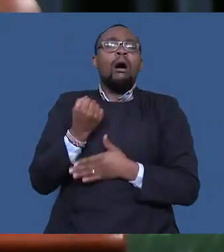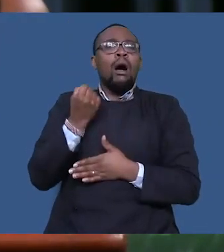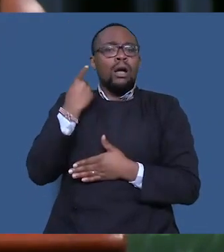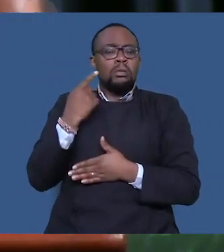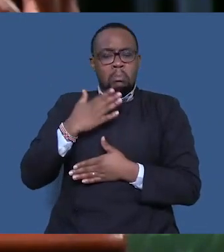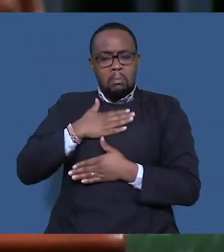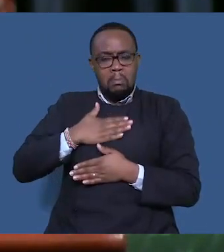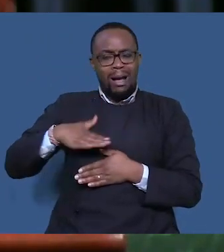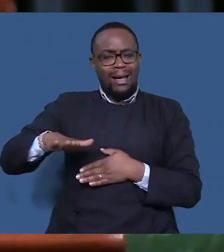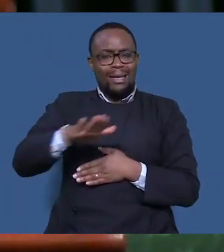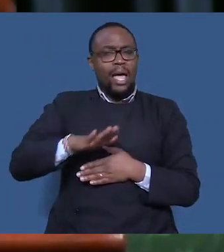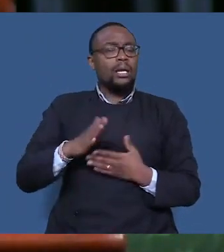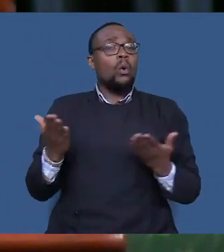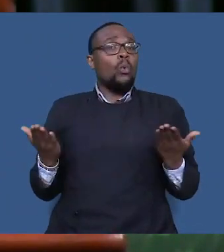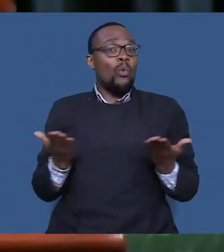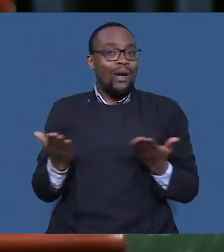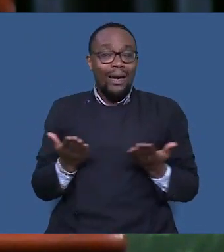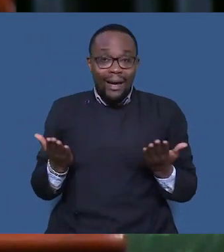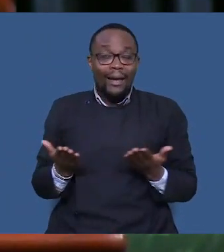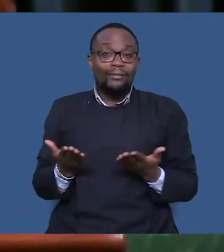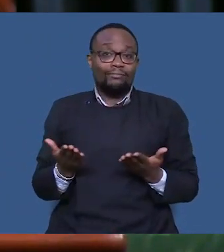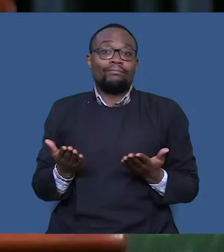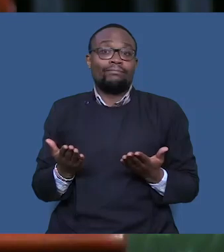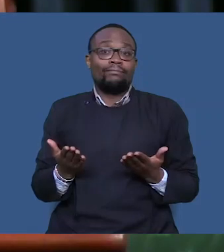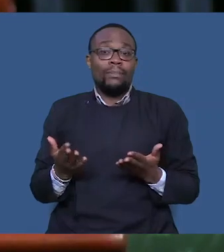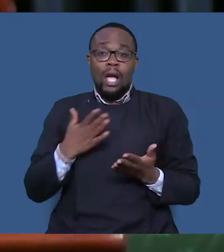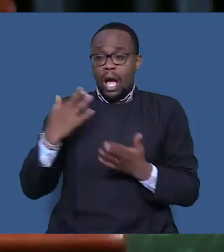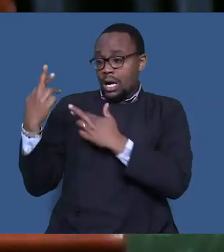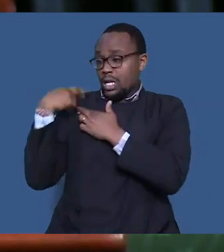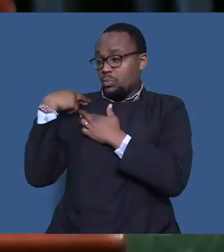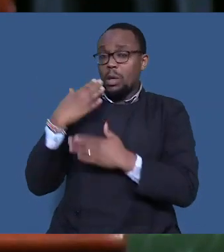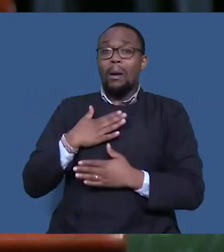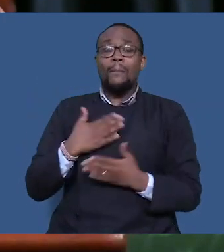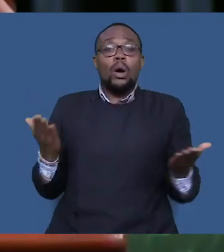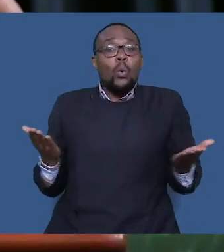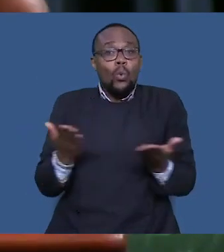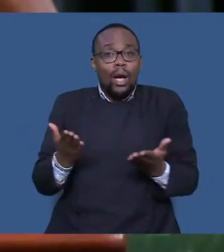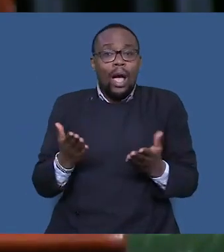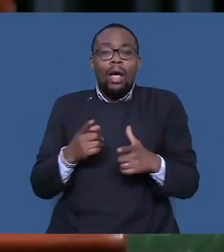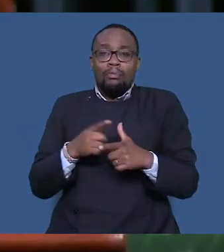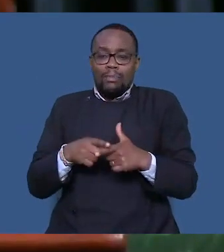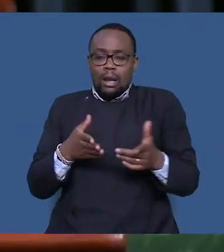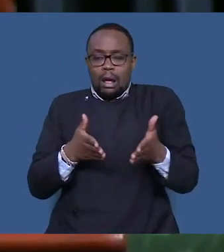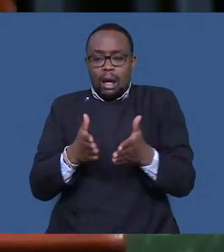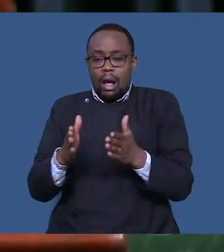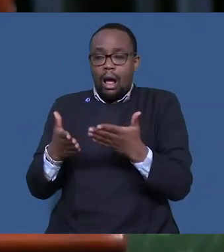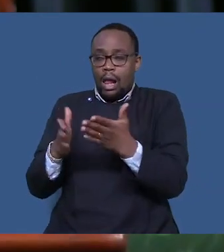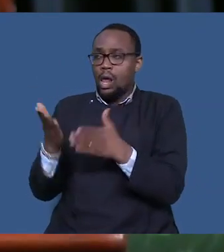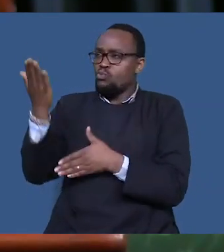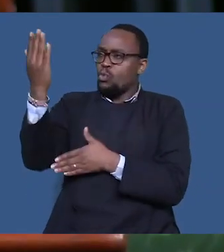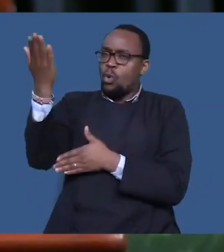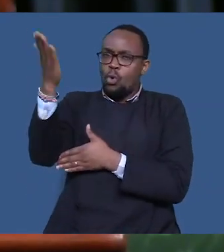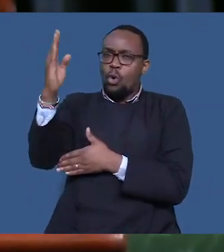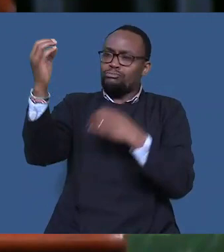the sphere of influence that He has called you to take up responsibility, that you can allow the light of Christ to shine in and